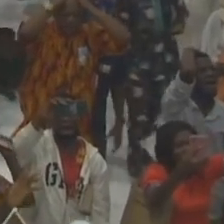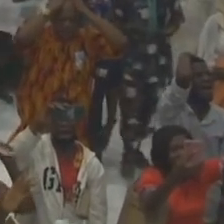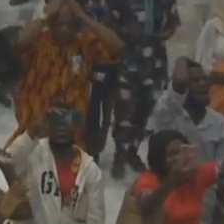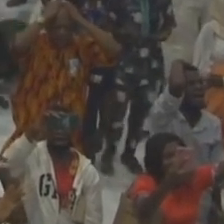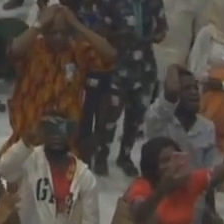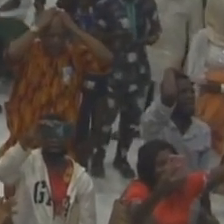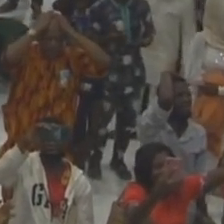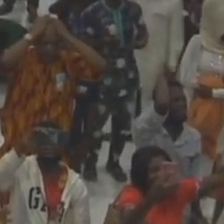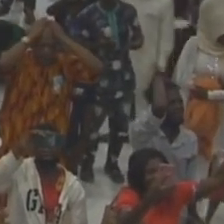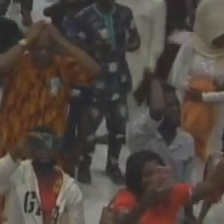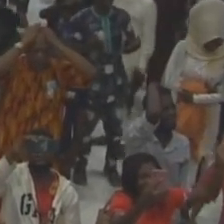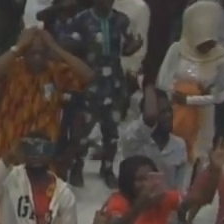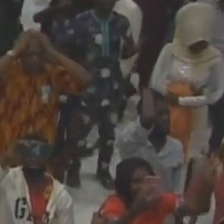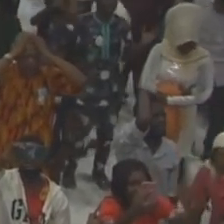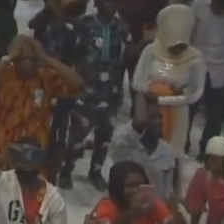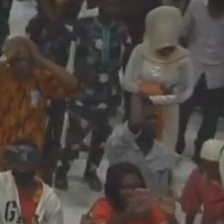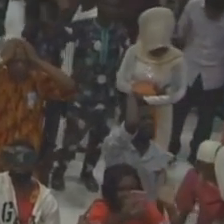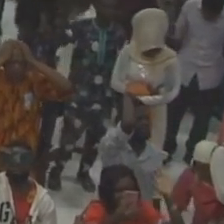prayed.